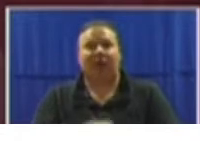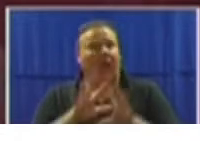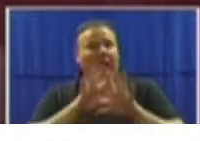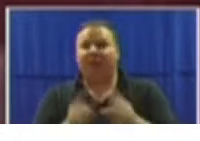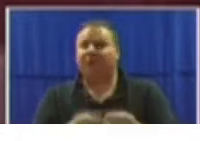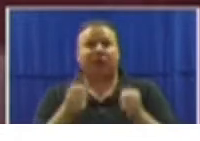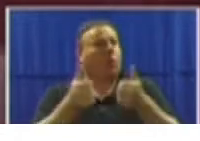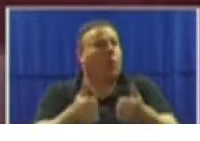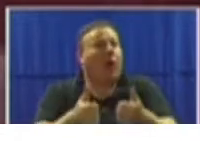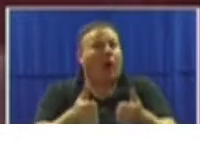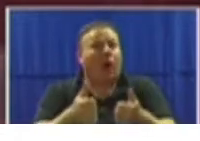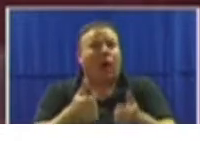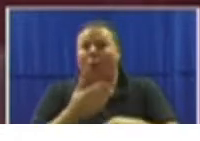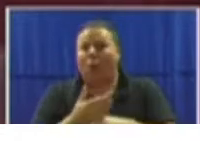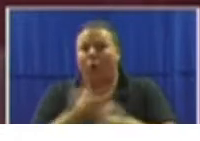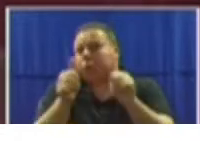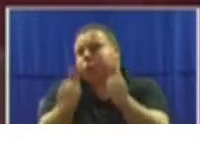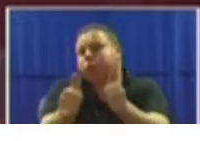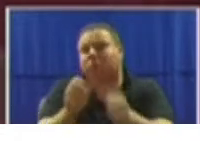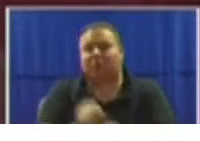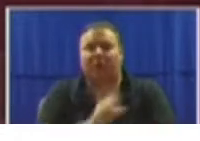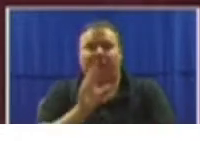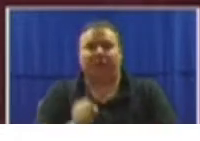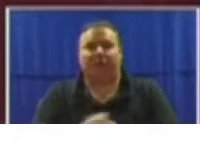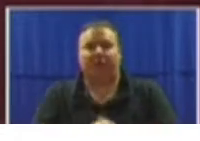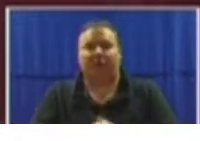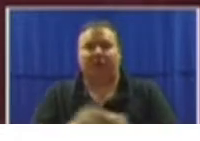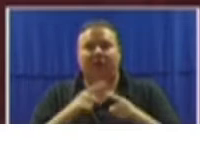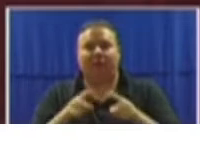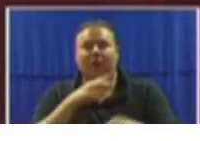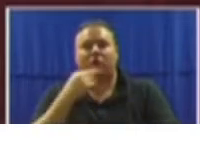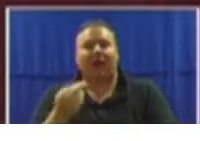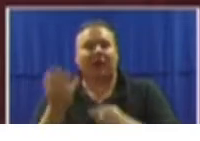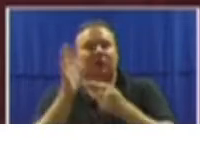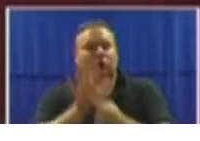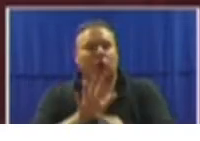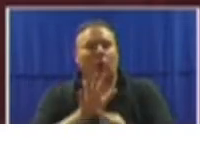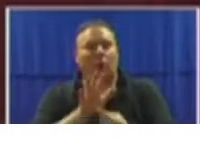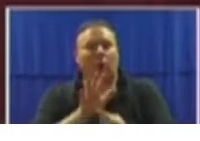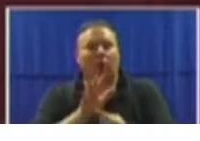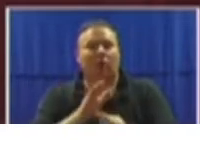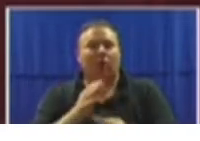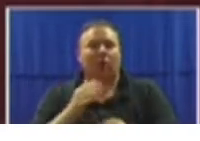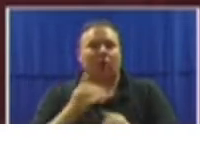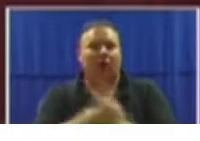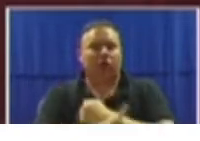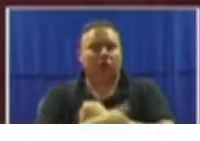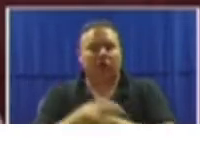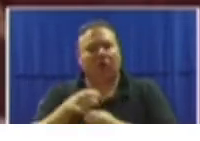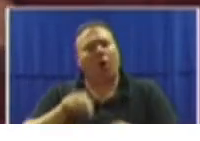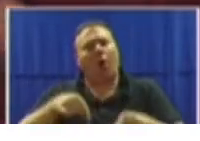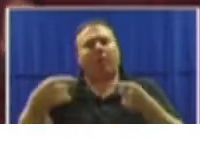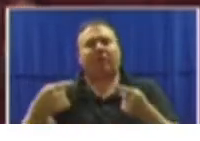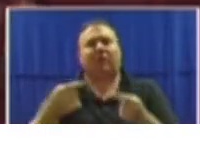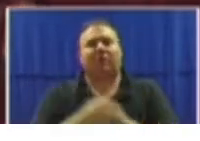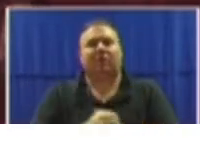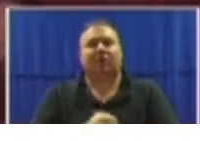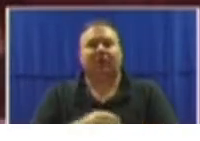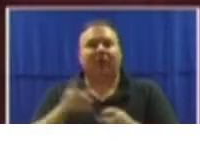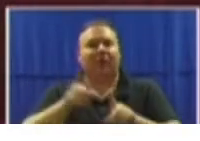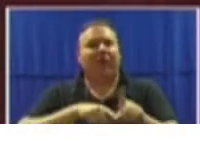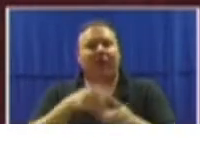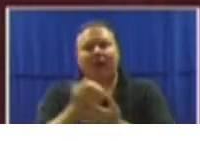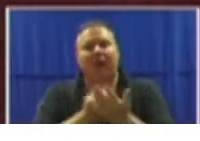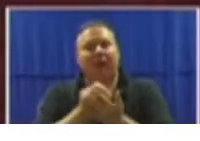and wonderful in South Africa. But everyone that looks at the reality of this country knows exactly the opposite is true. Your failure with regard to